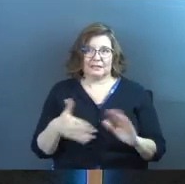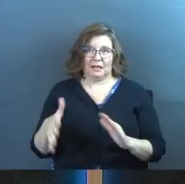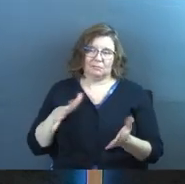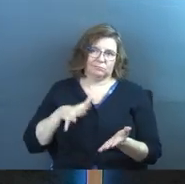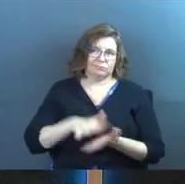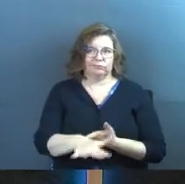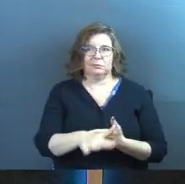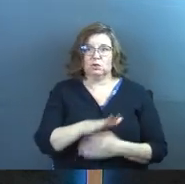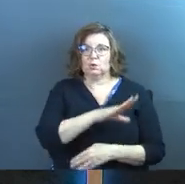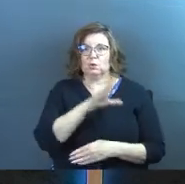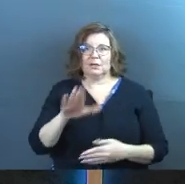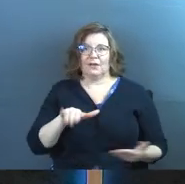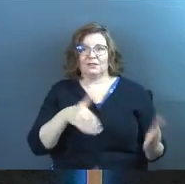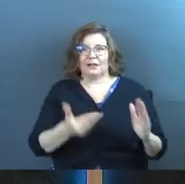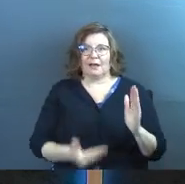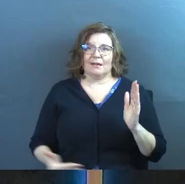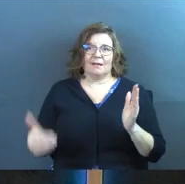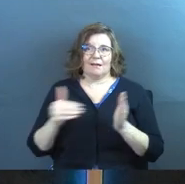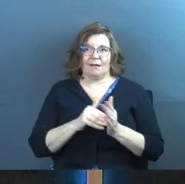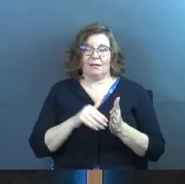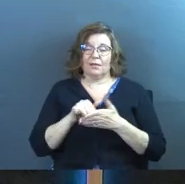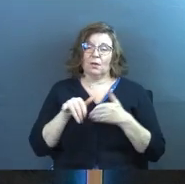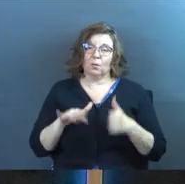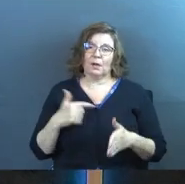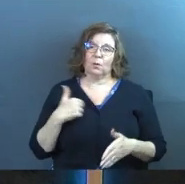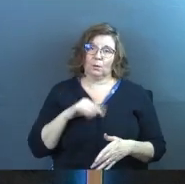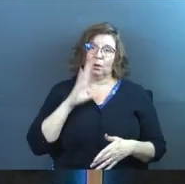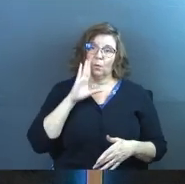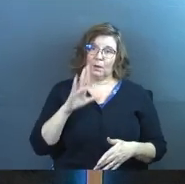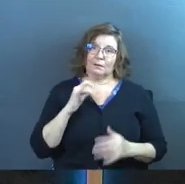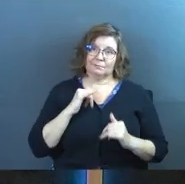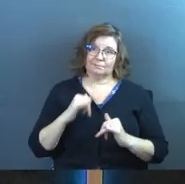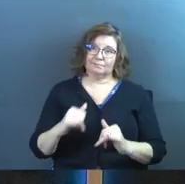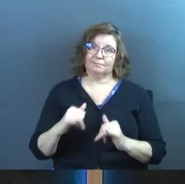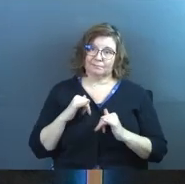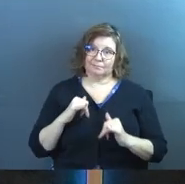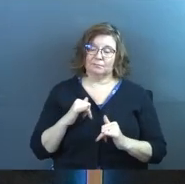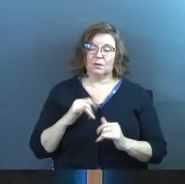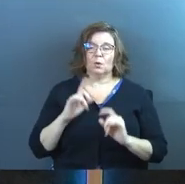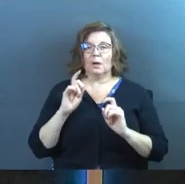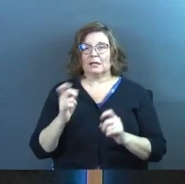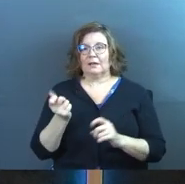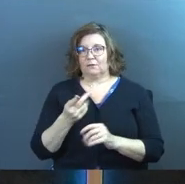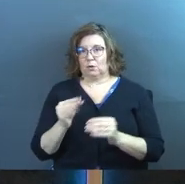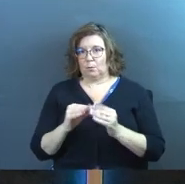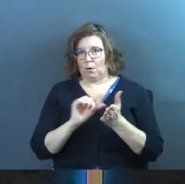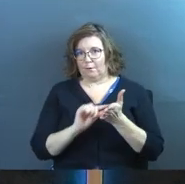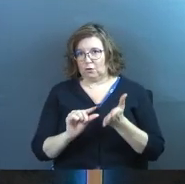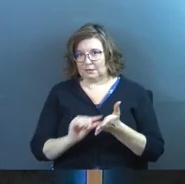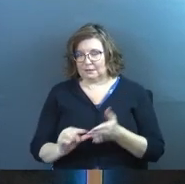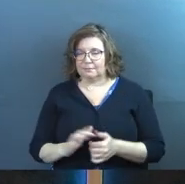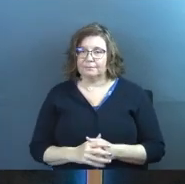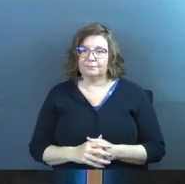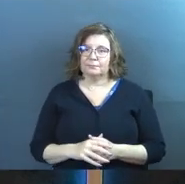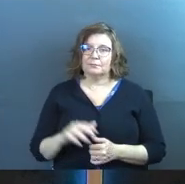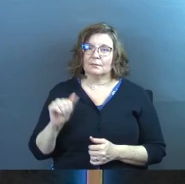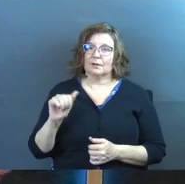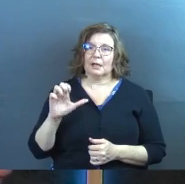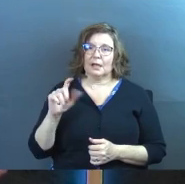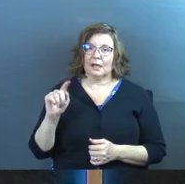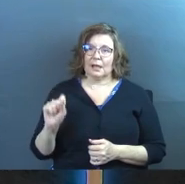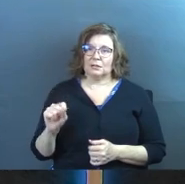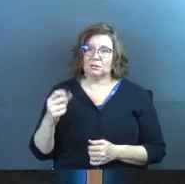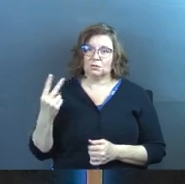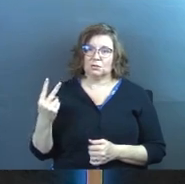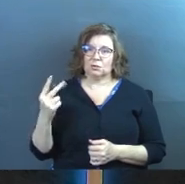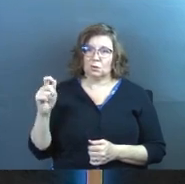never die ever again. And that's the way that we will be. So I'll give you a few more verses here. First is Acts